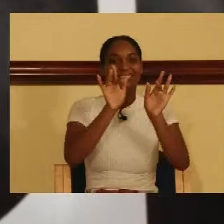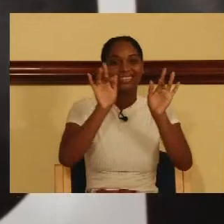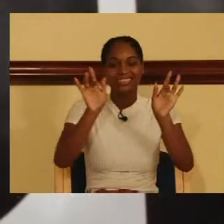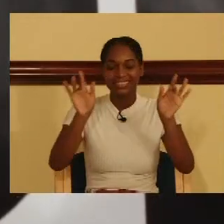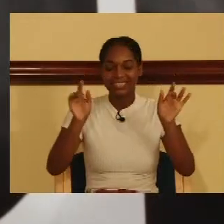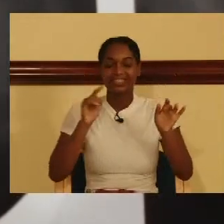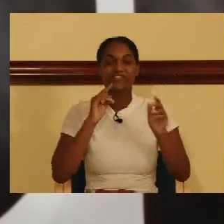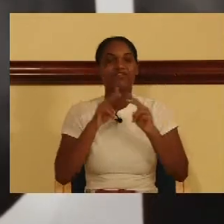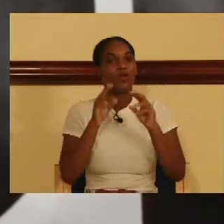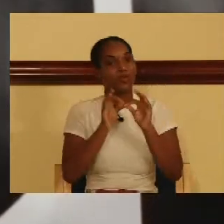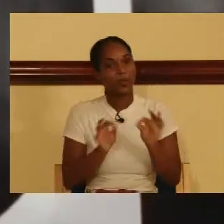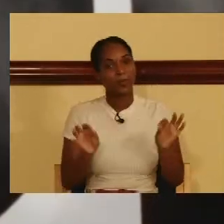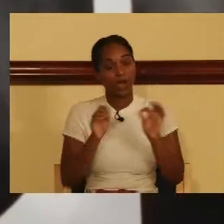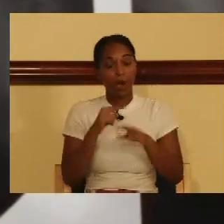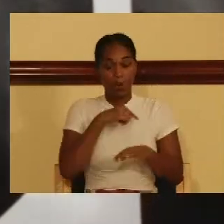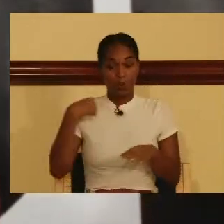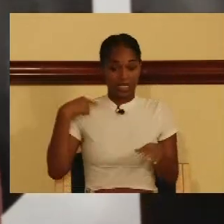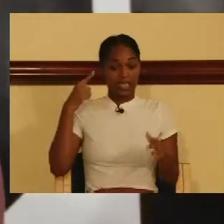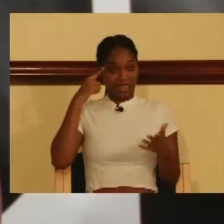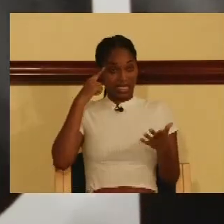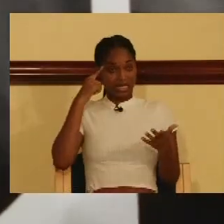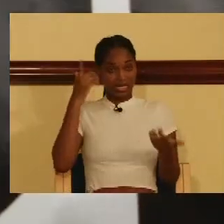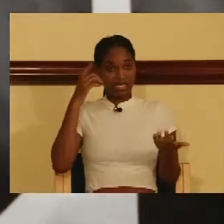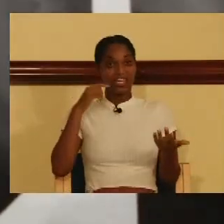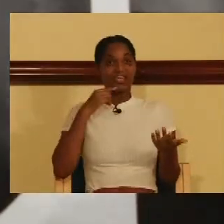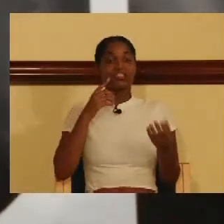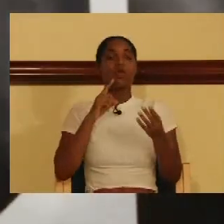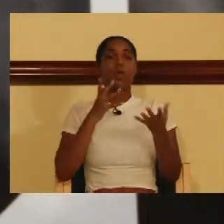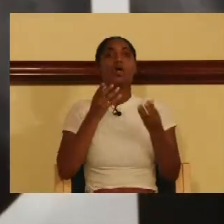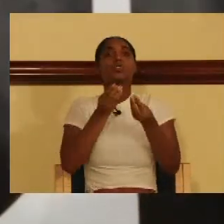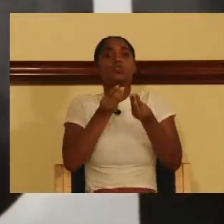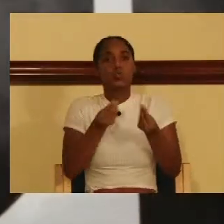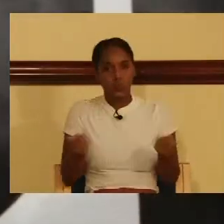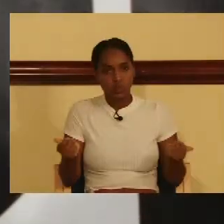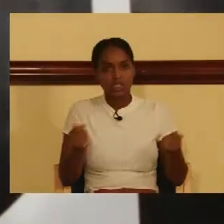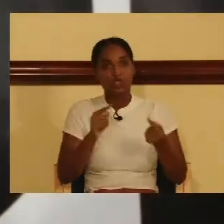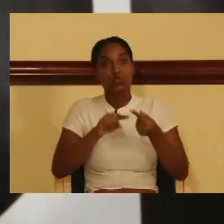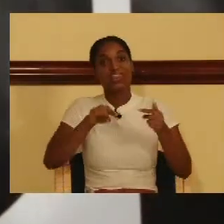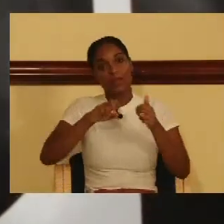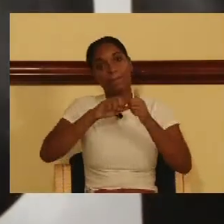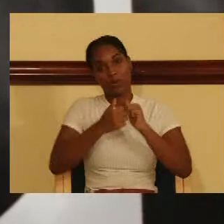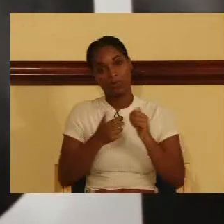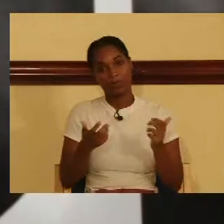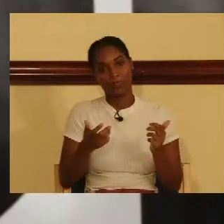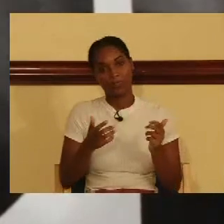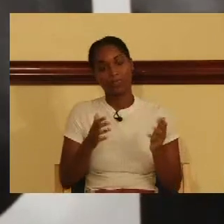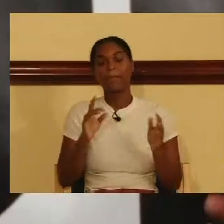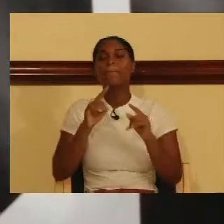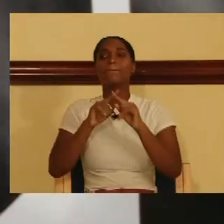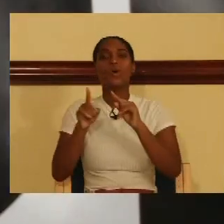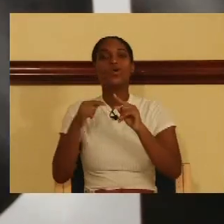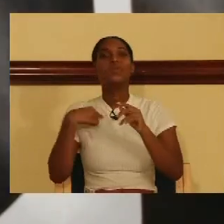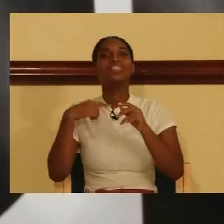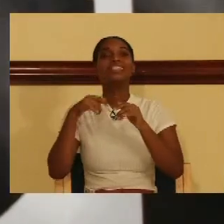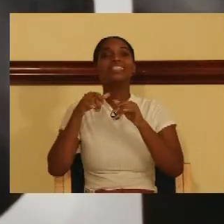I think and what we think is the solution to this problem. Indeed, but we need some legislative support, which